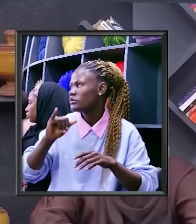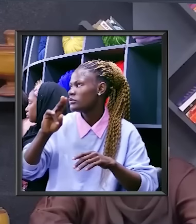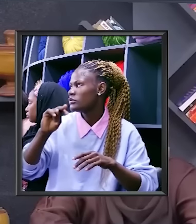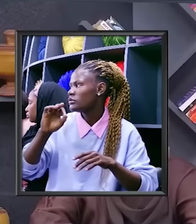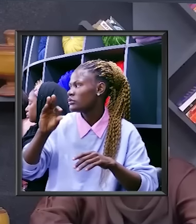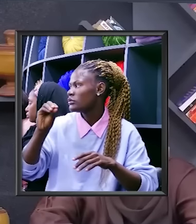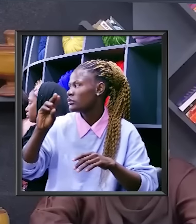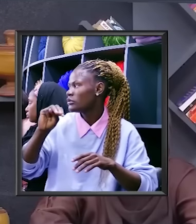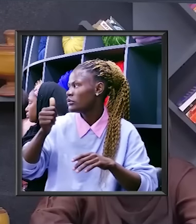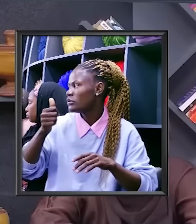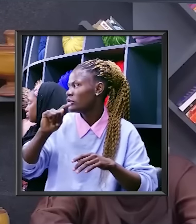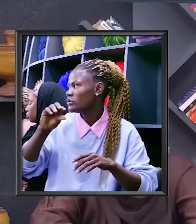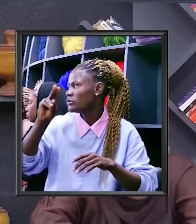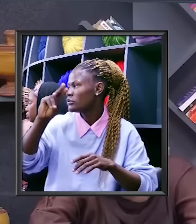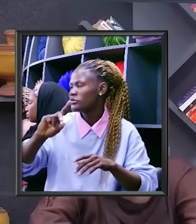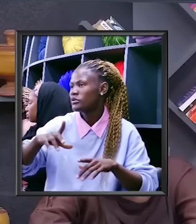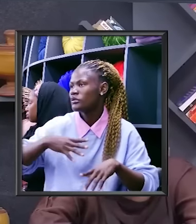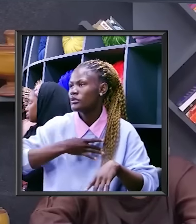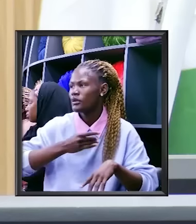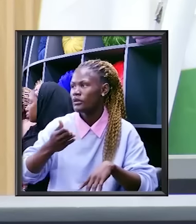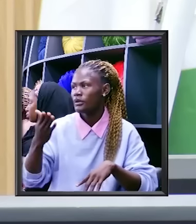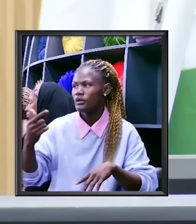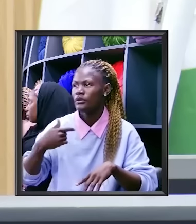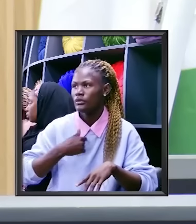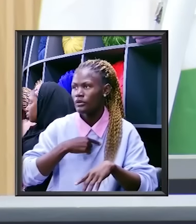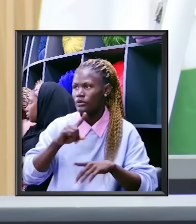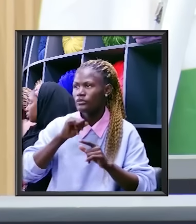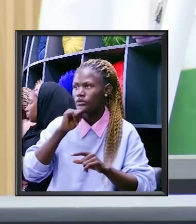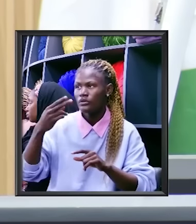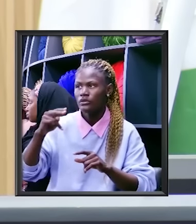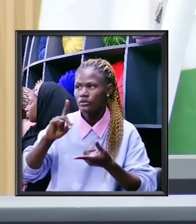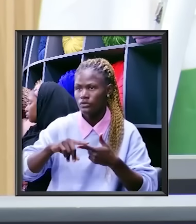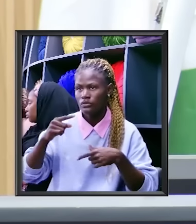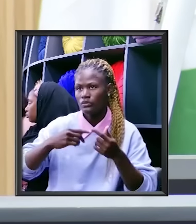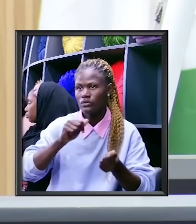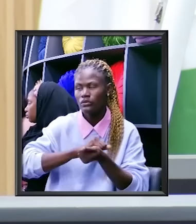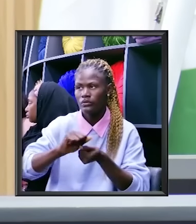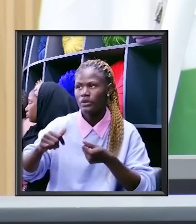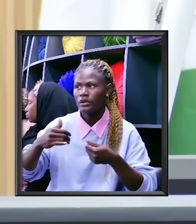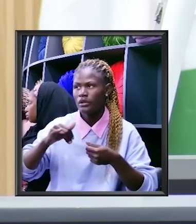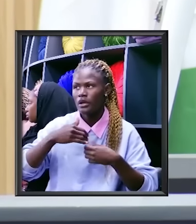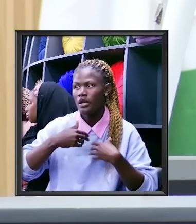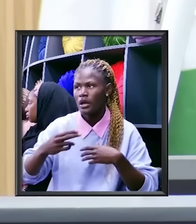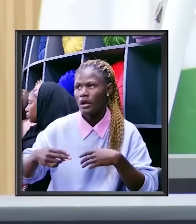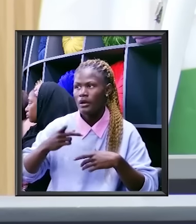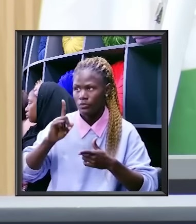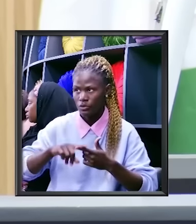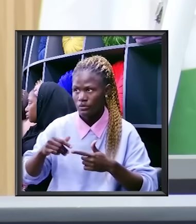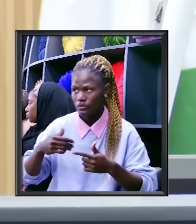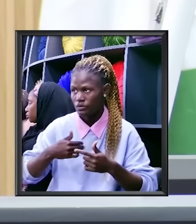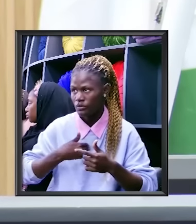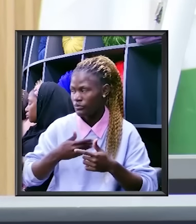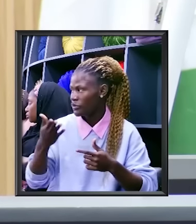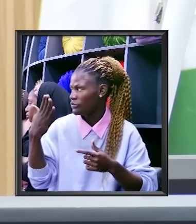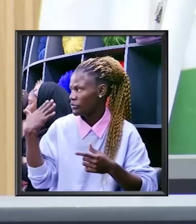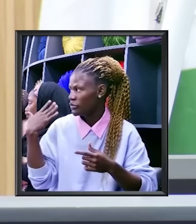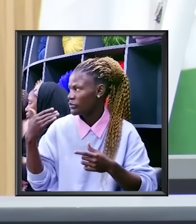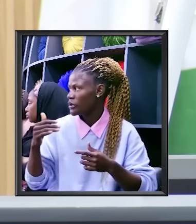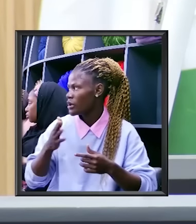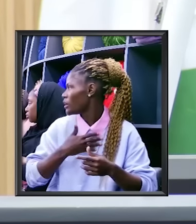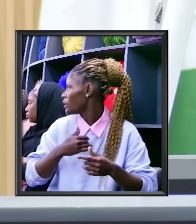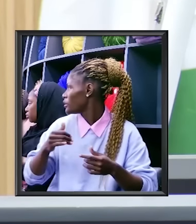scenes. Excuse me. Because Ike, we don't need to go too far. This don't happen to me before. It don't happen to so many people who come here and they recover